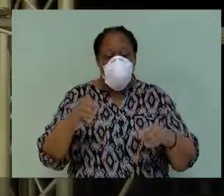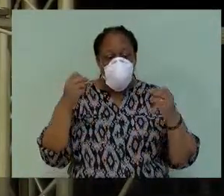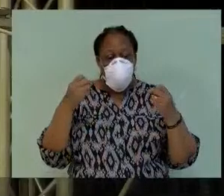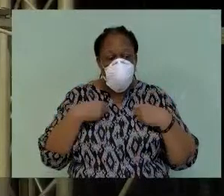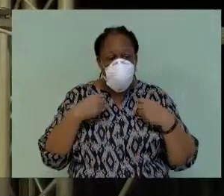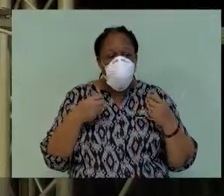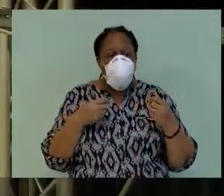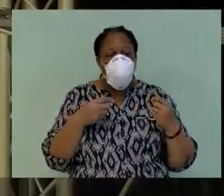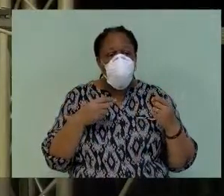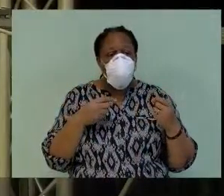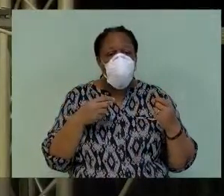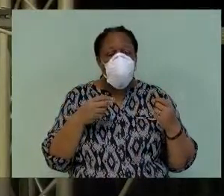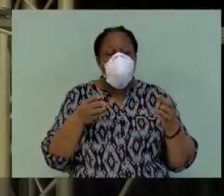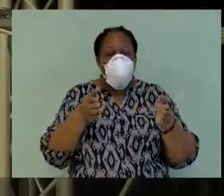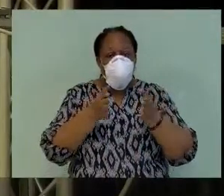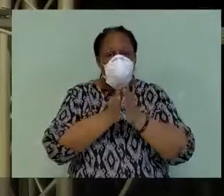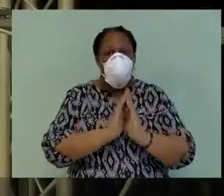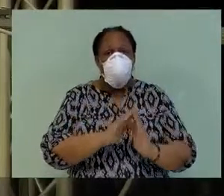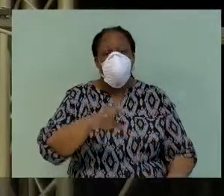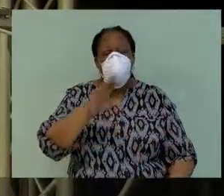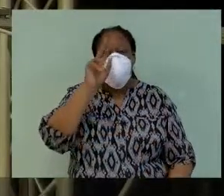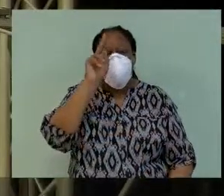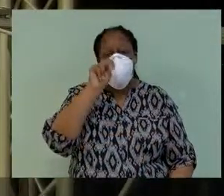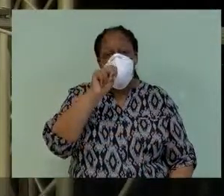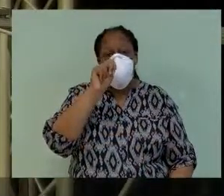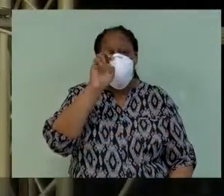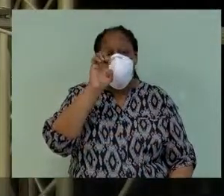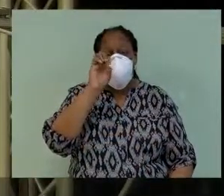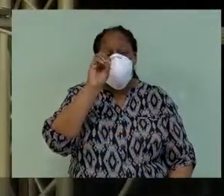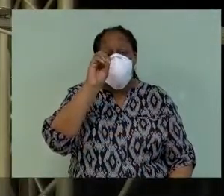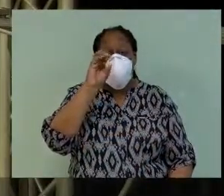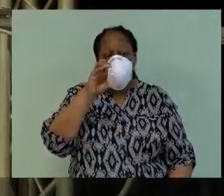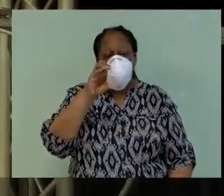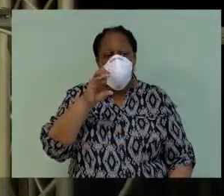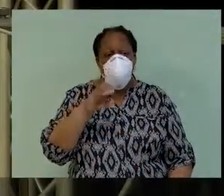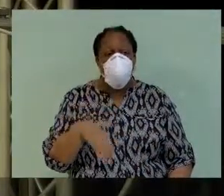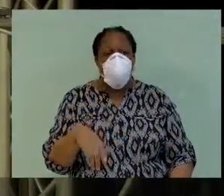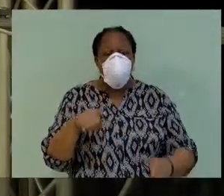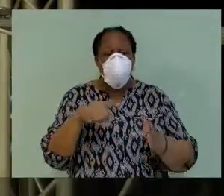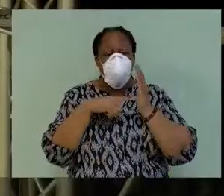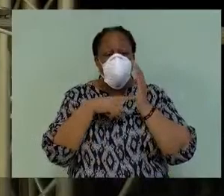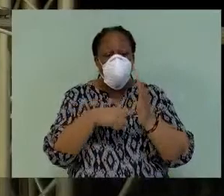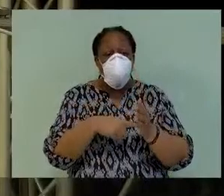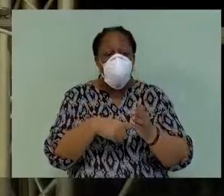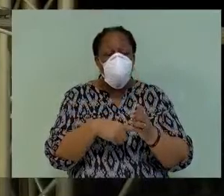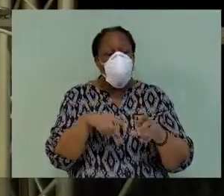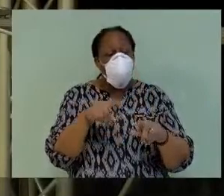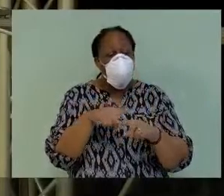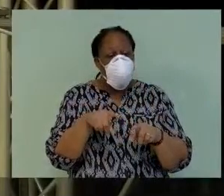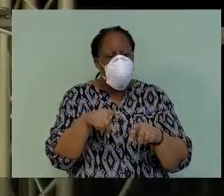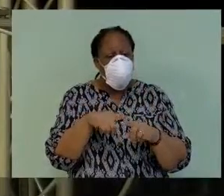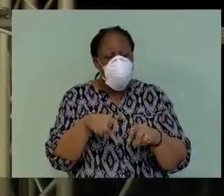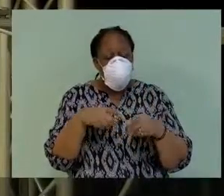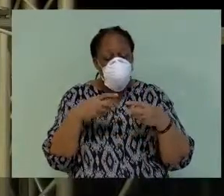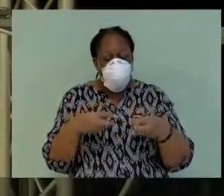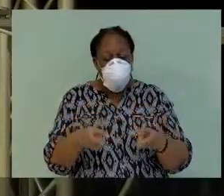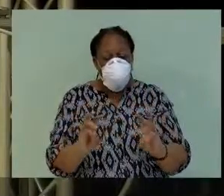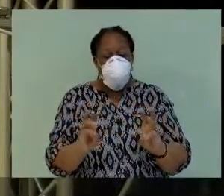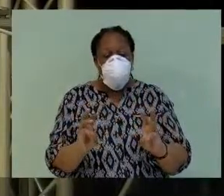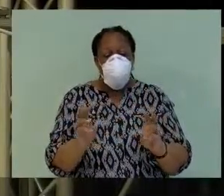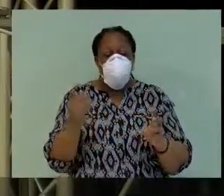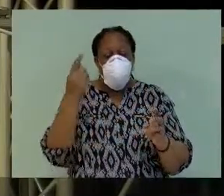National Emergency Operations Center to chart a clear path via phases for the resumption